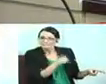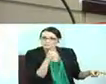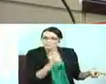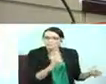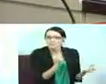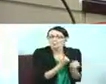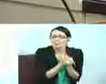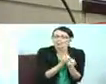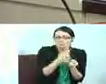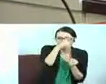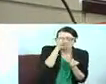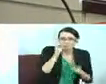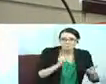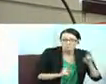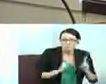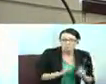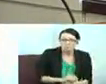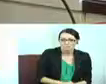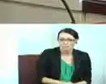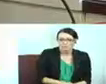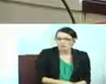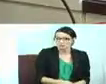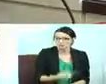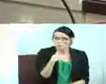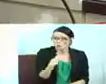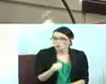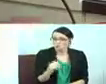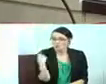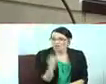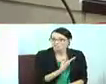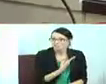Jesus didn't die for black people.